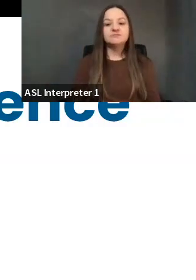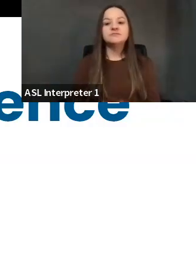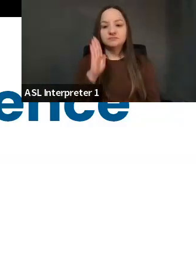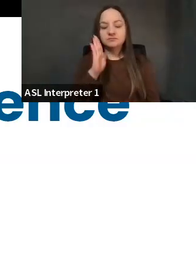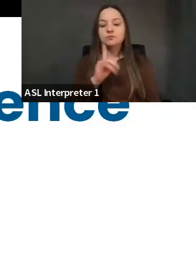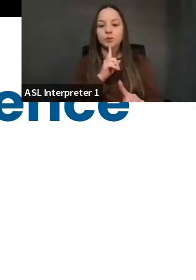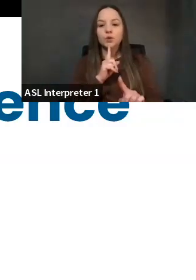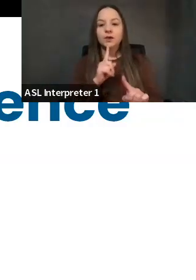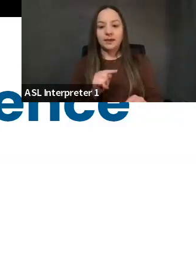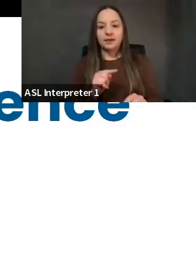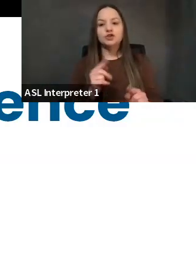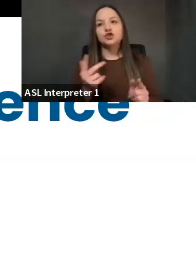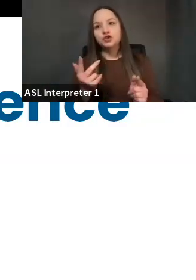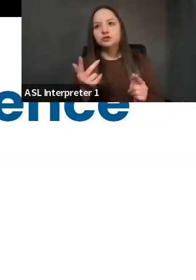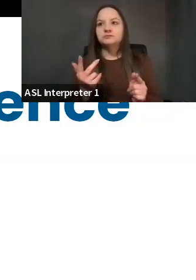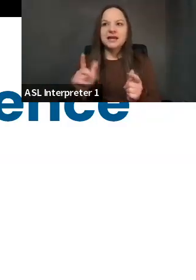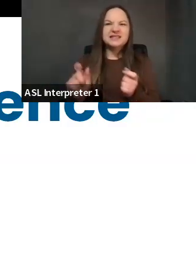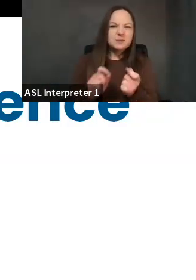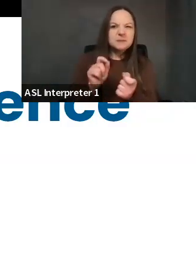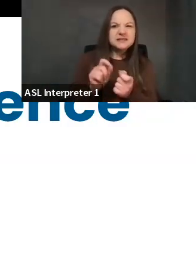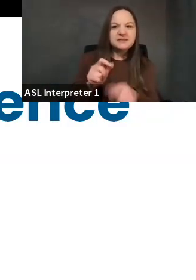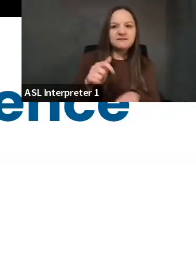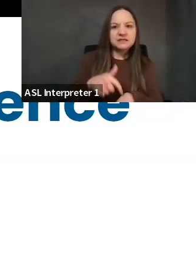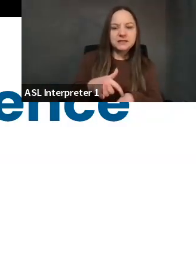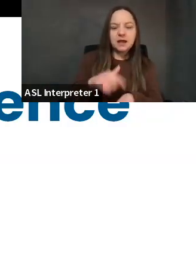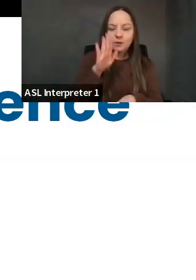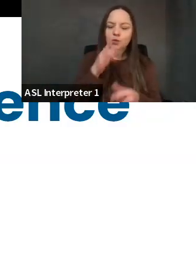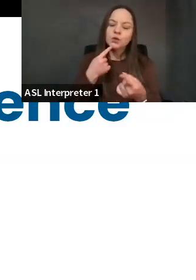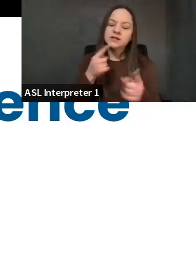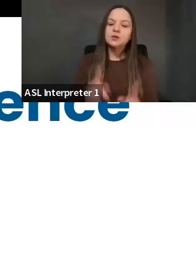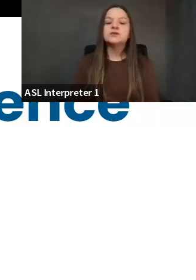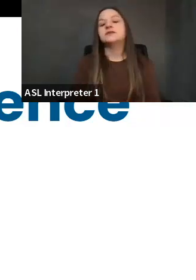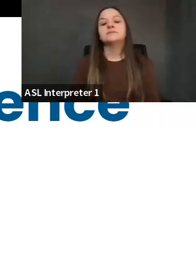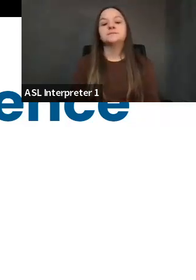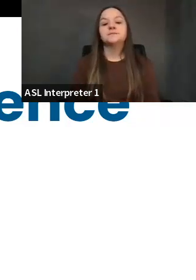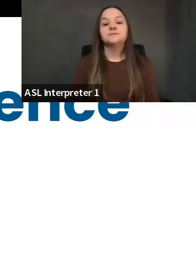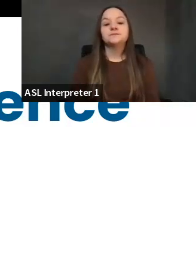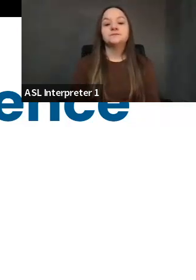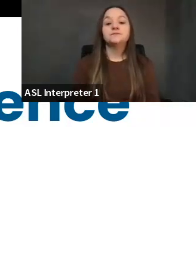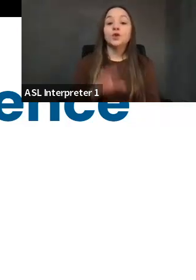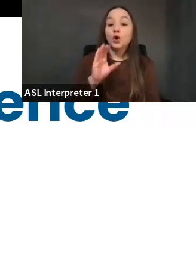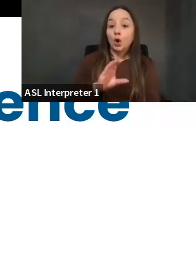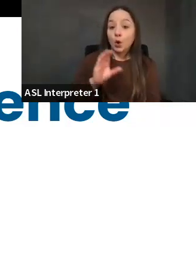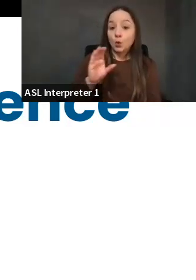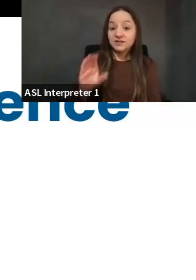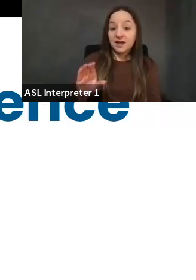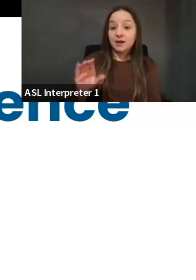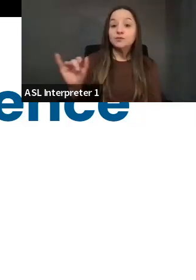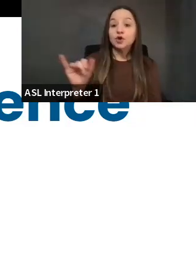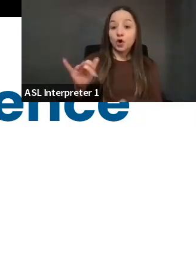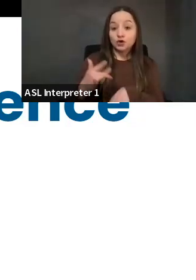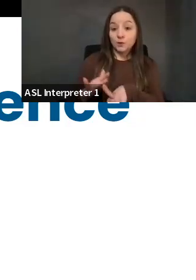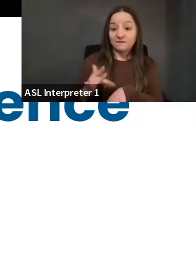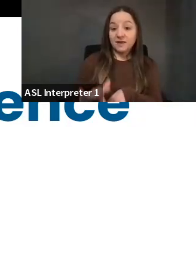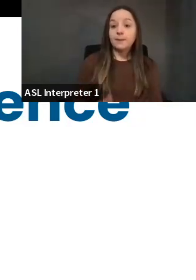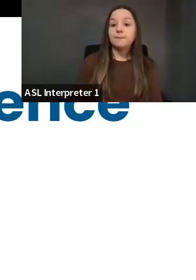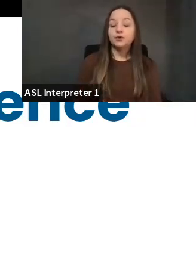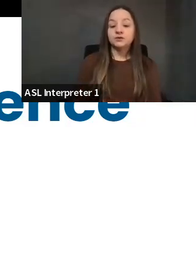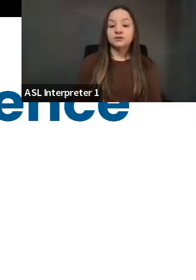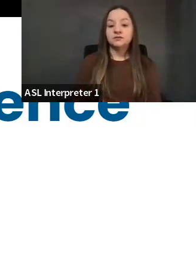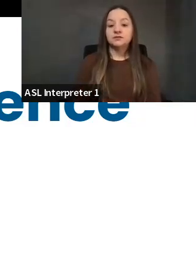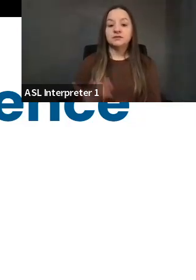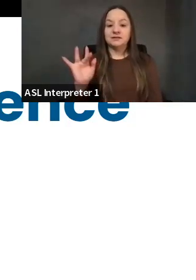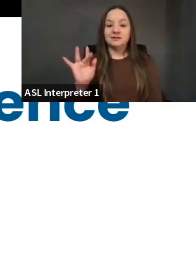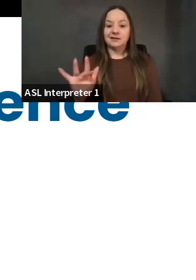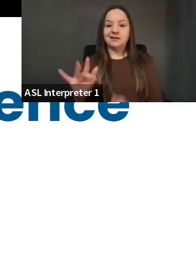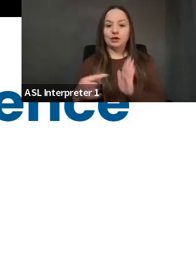answered at a specific time that we will announce. Closed captioning is also available. So click